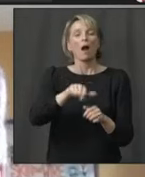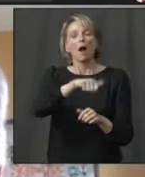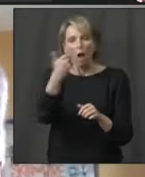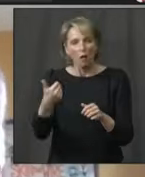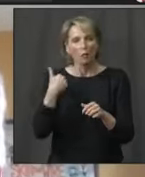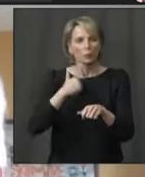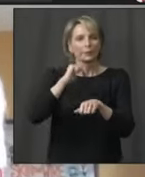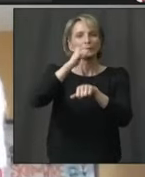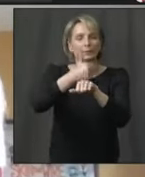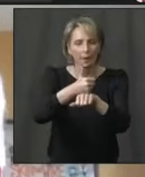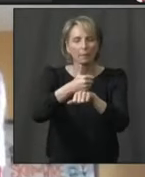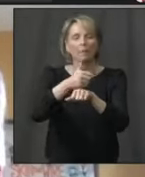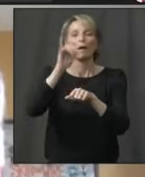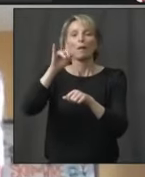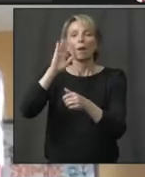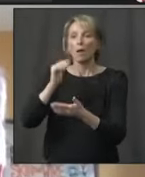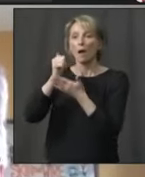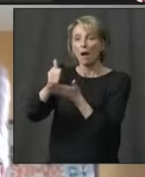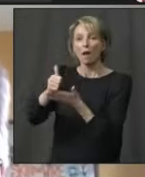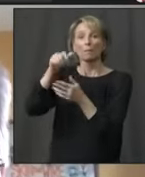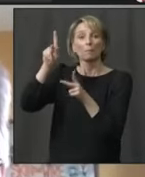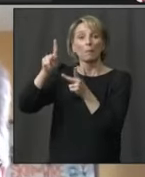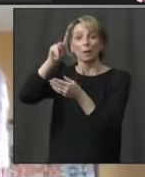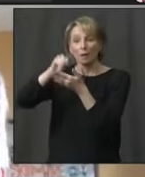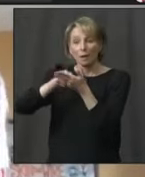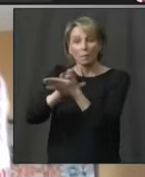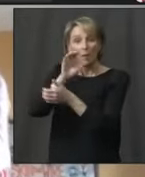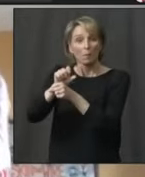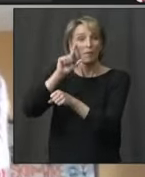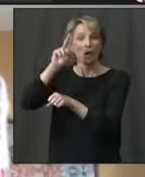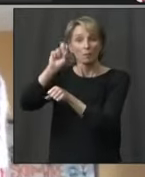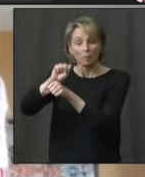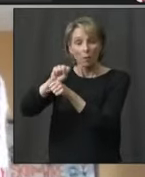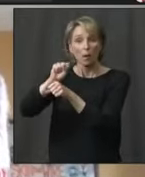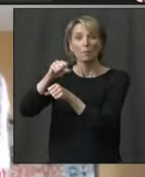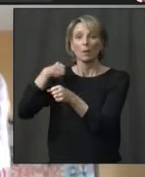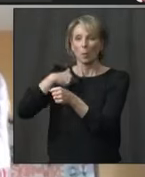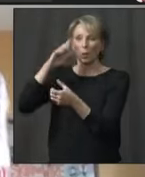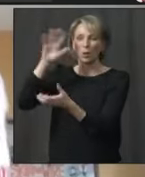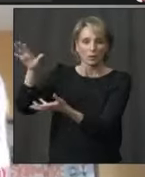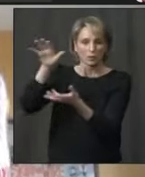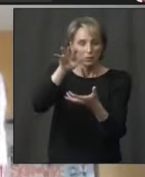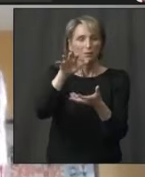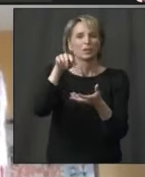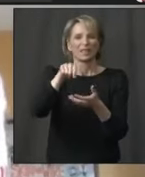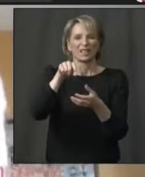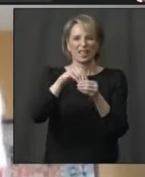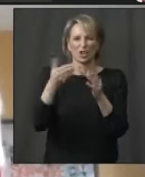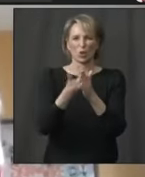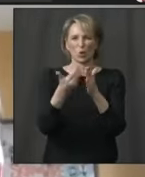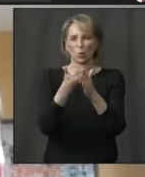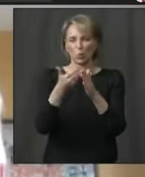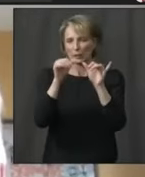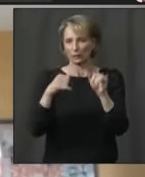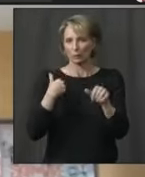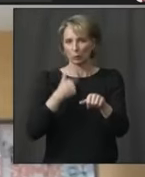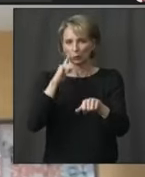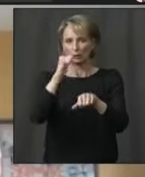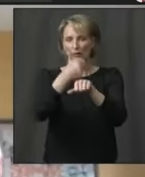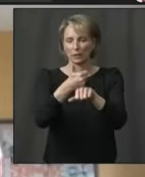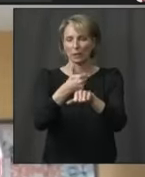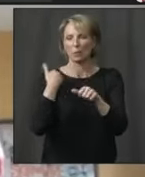the automated process. And we're testing that right now, and we hope to have seriously reduce the